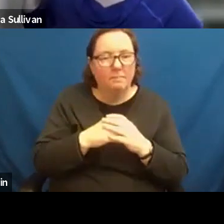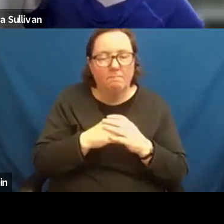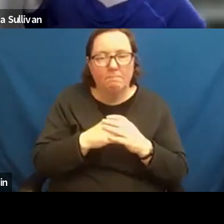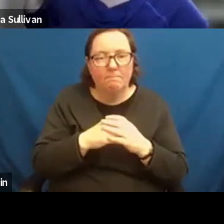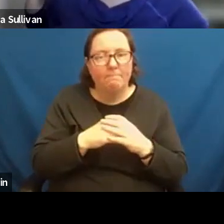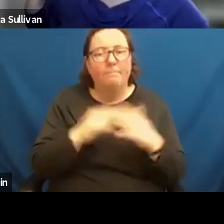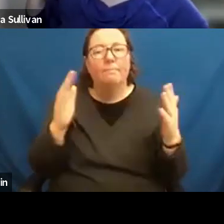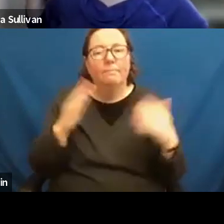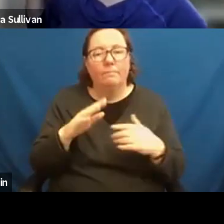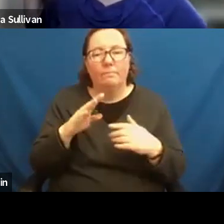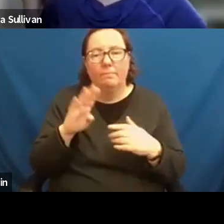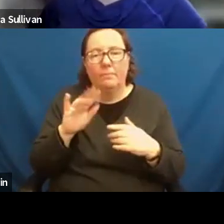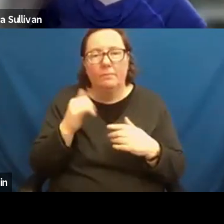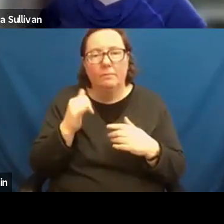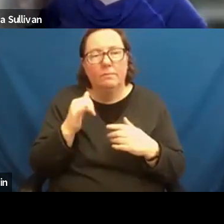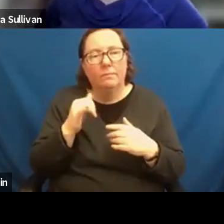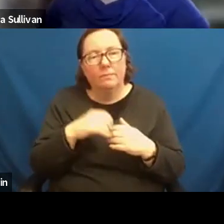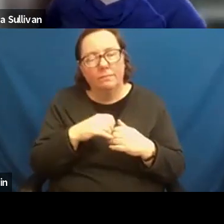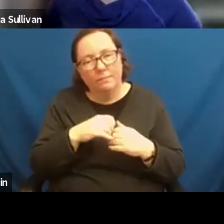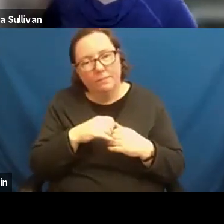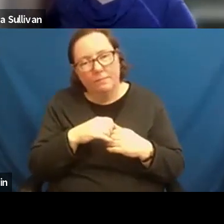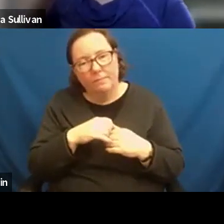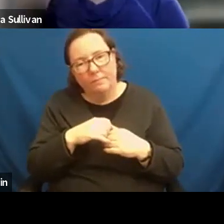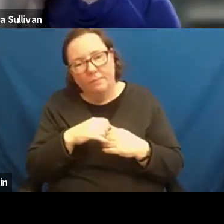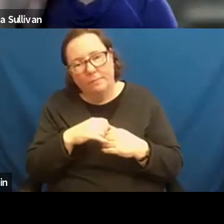And Vijay Hedge.